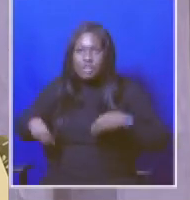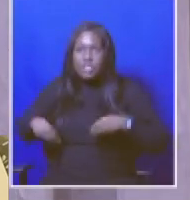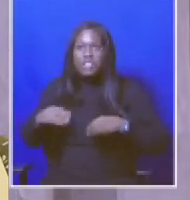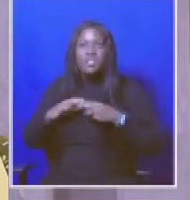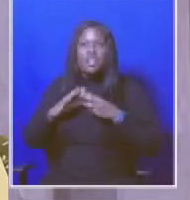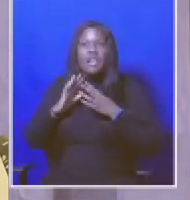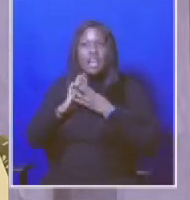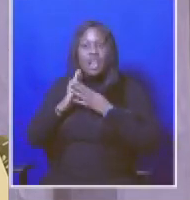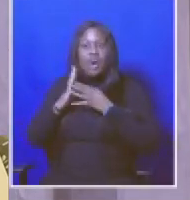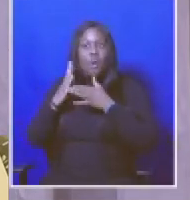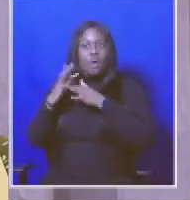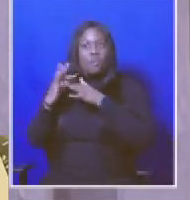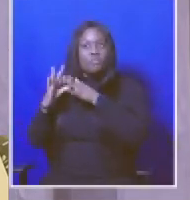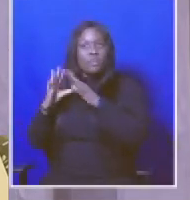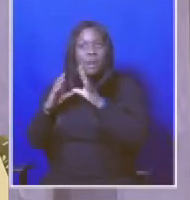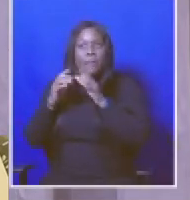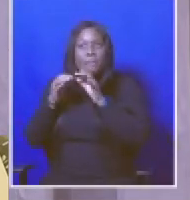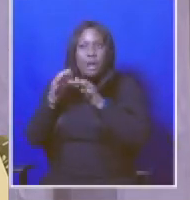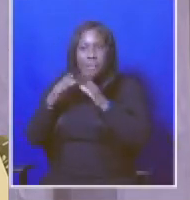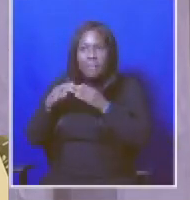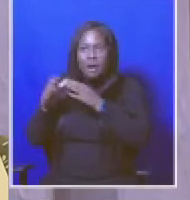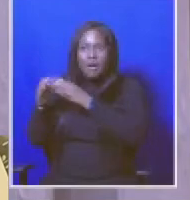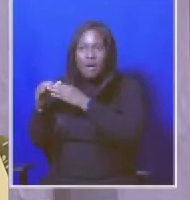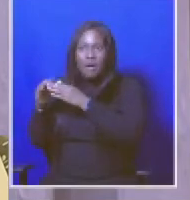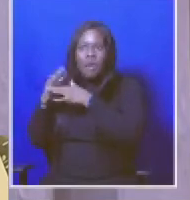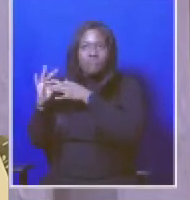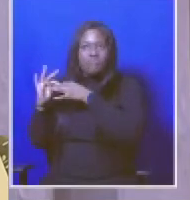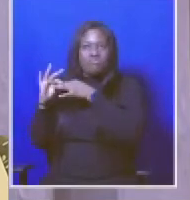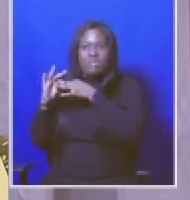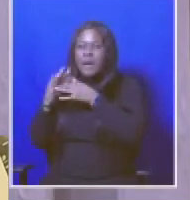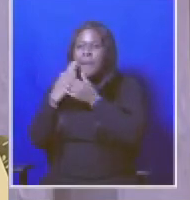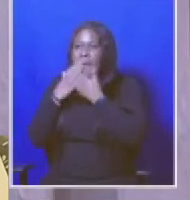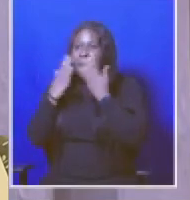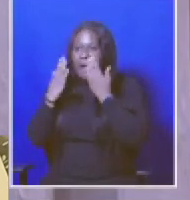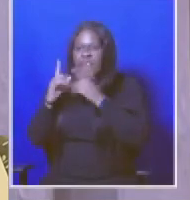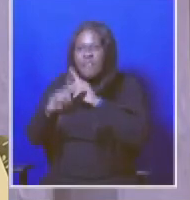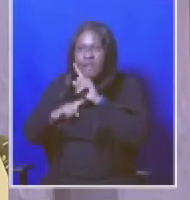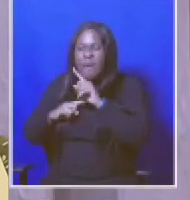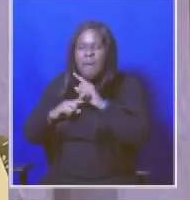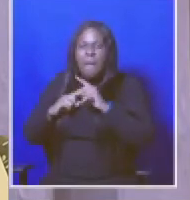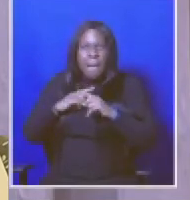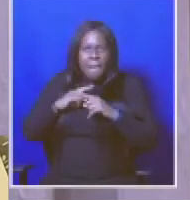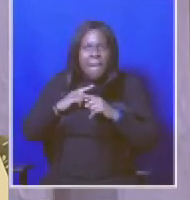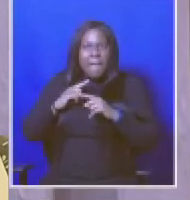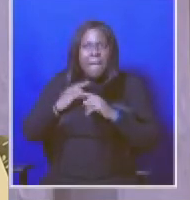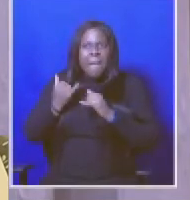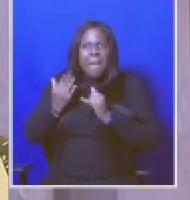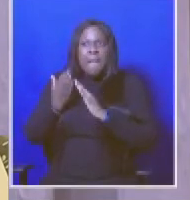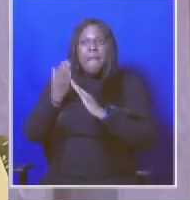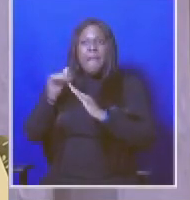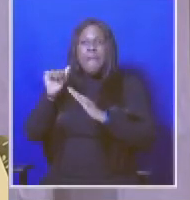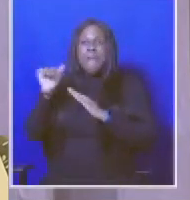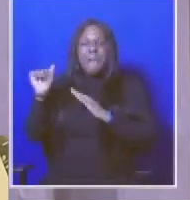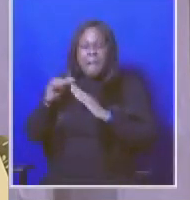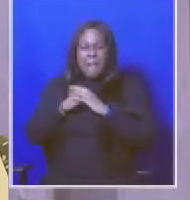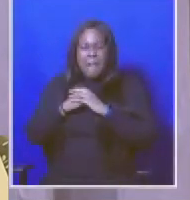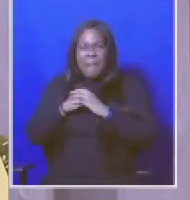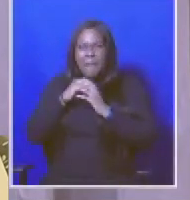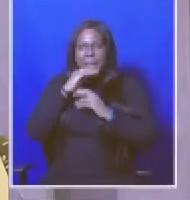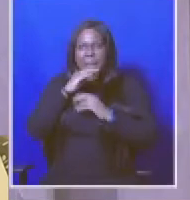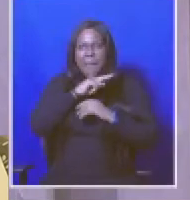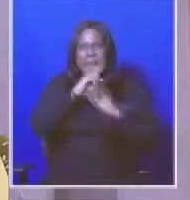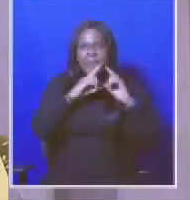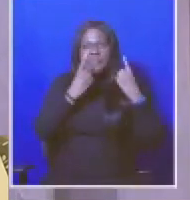governments. Honorable Chairperson, in this regard, the Department of Water and Sanitation, working together with the